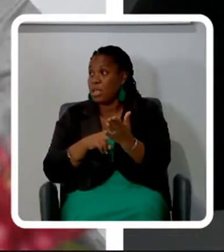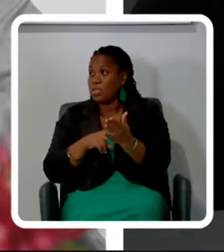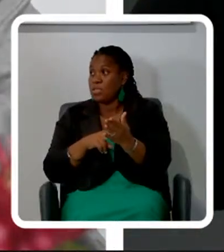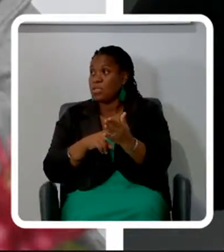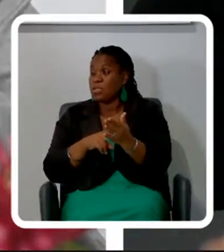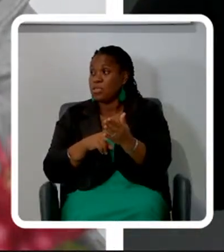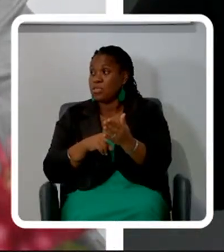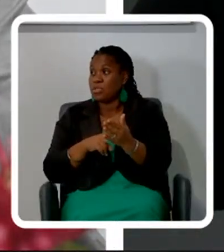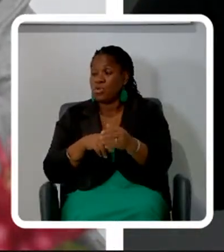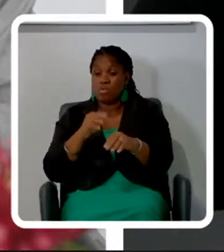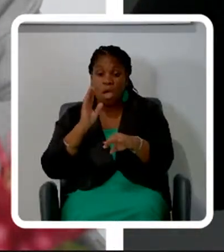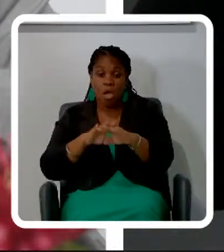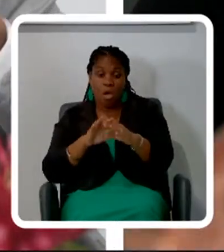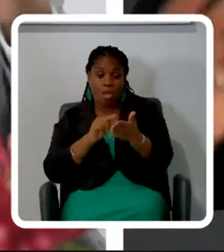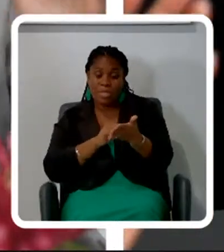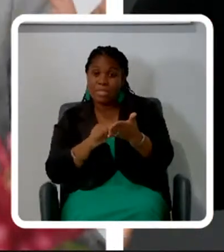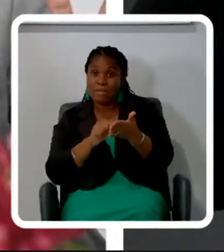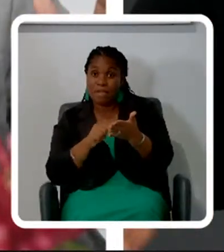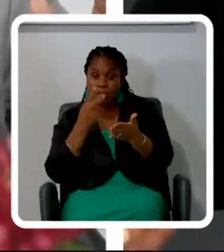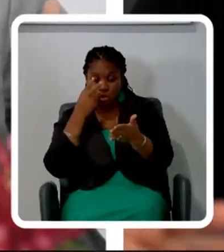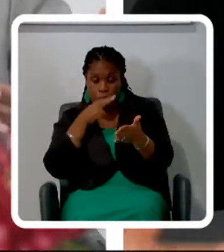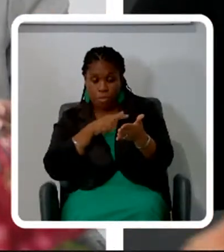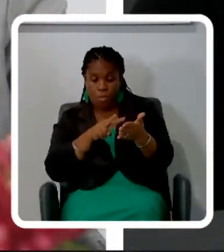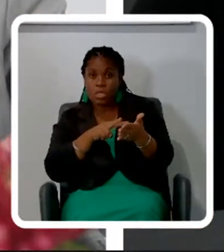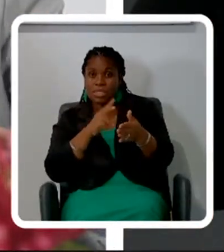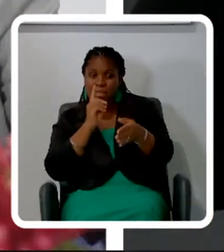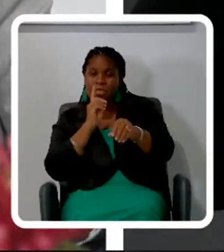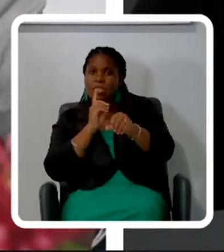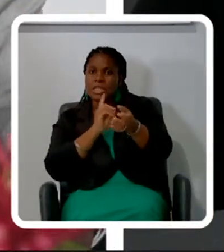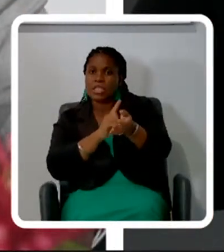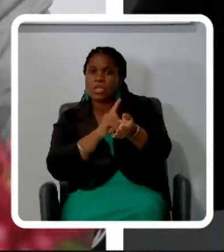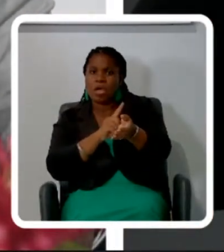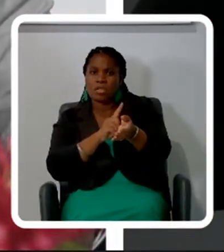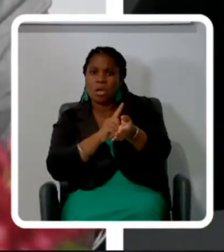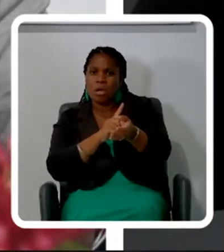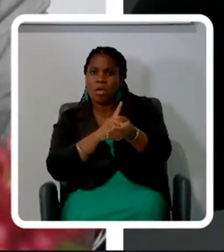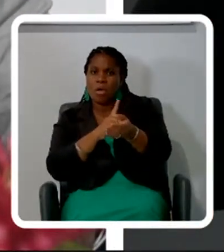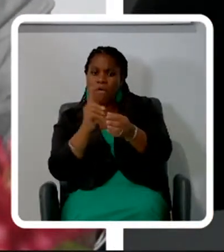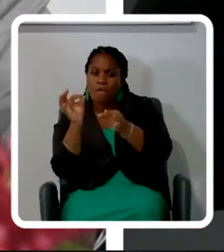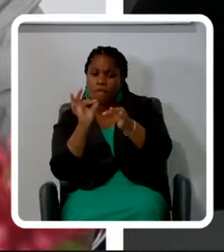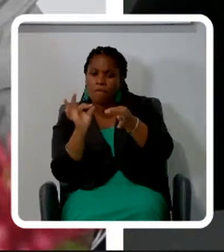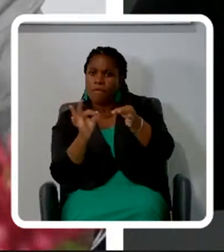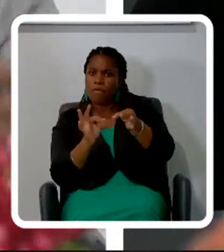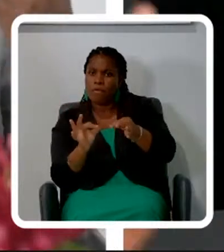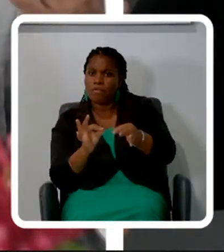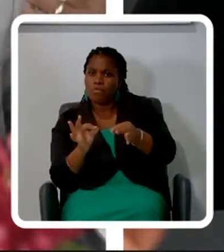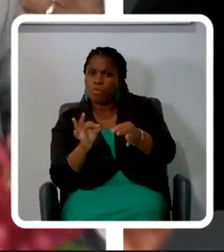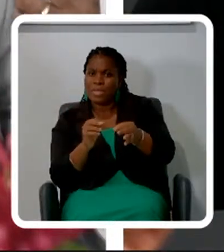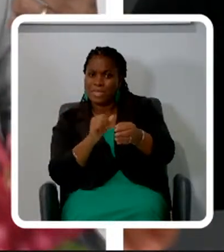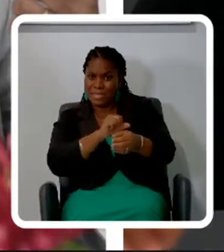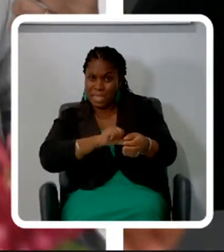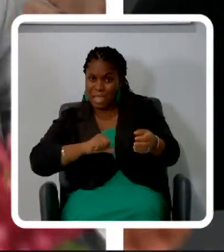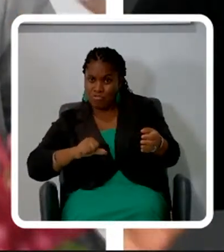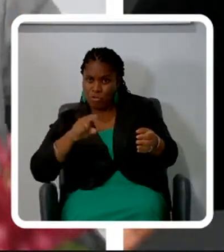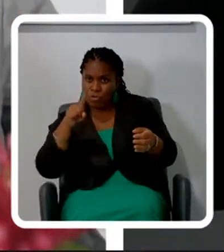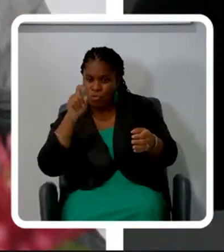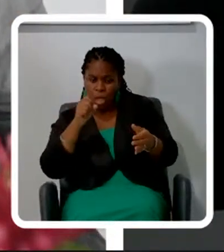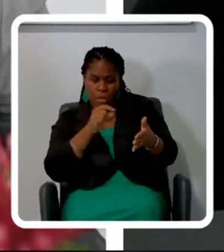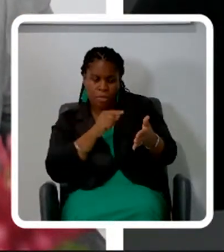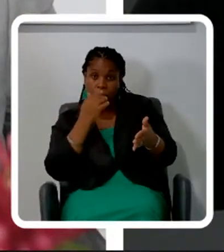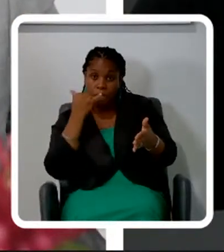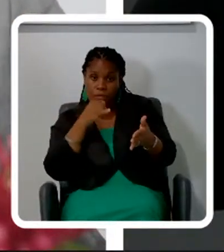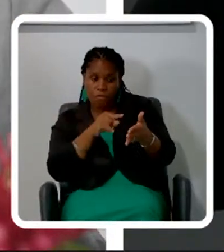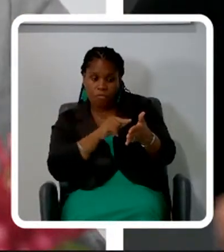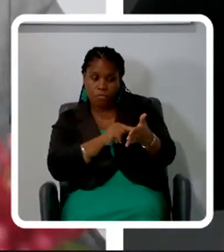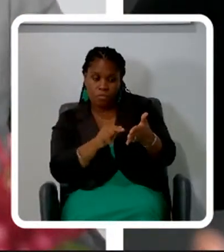doctor is doing the surgery, the other doctors will be able to look at the surgery on their device and see what's happening. First time in St. Kitts Nevis. So we